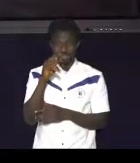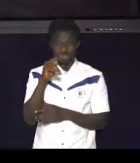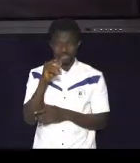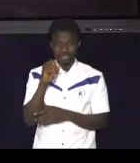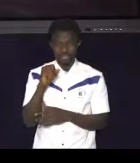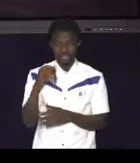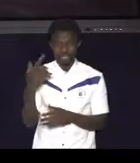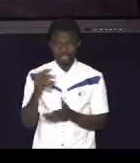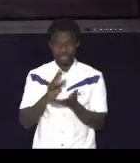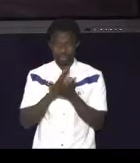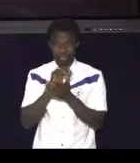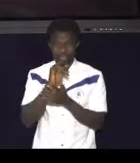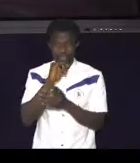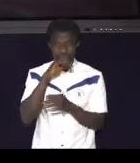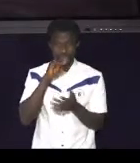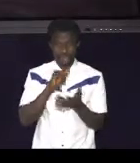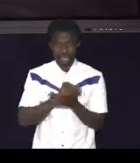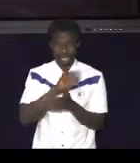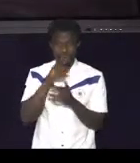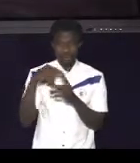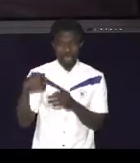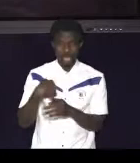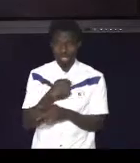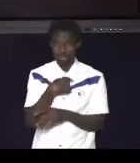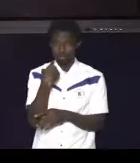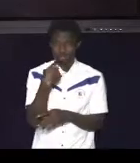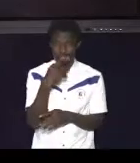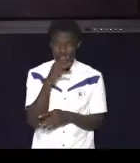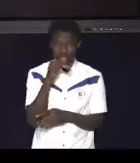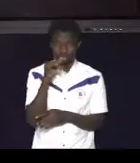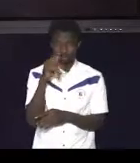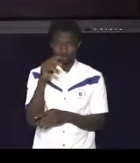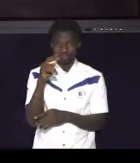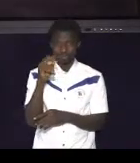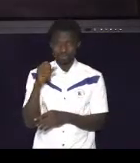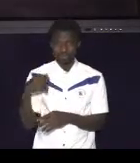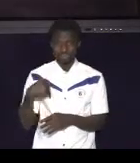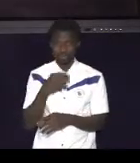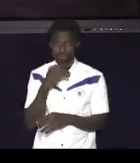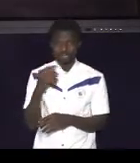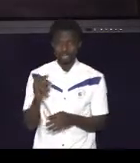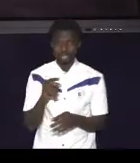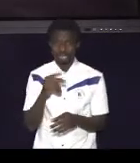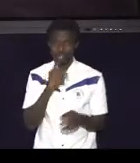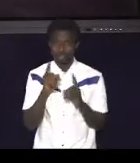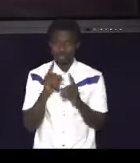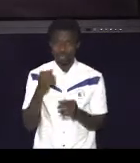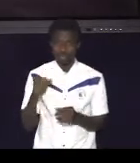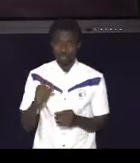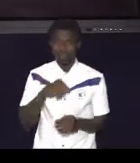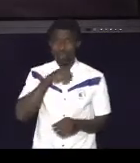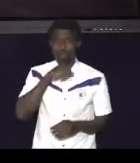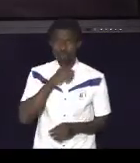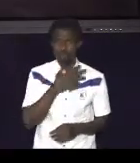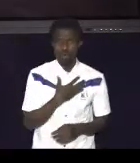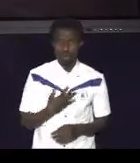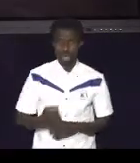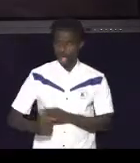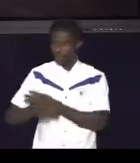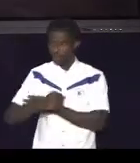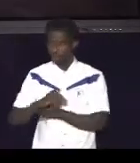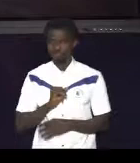the belief is that when we say fitness, we are referring to just our bone, our muscle. I can run, I